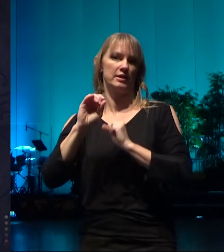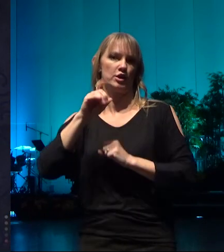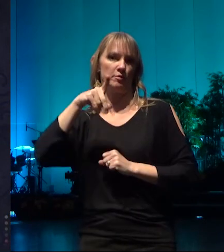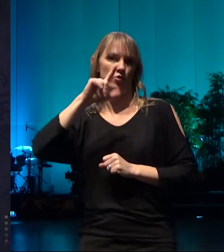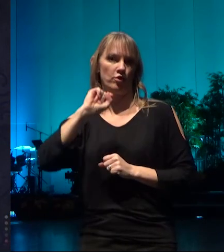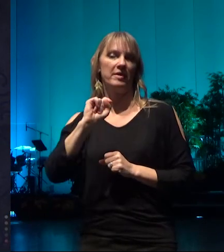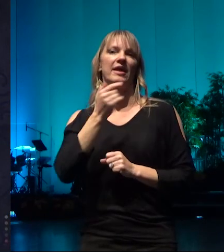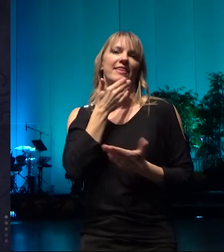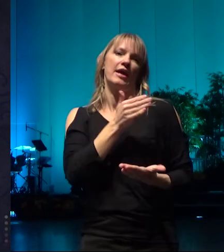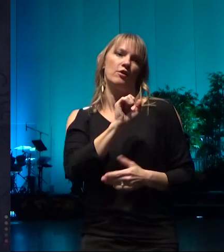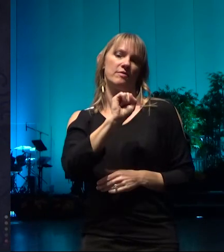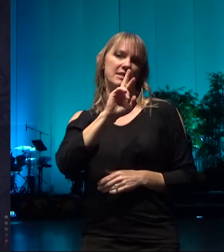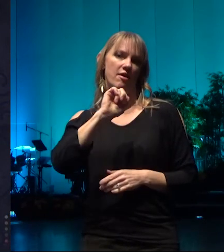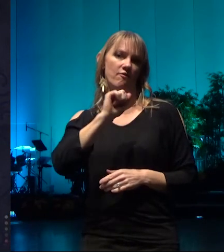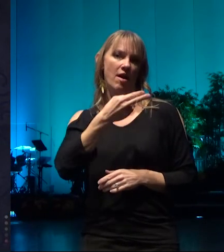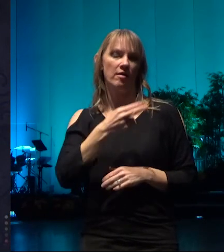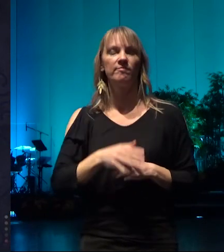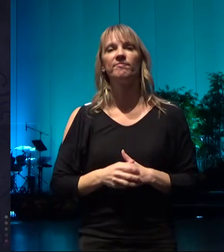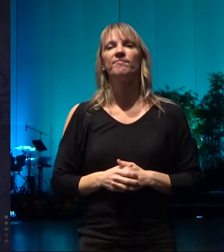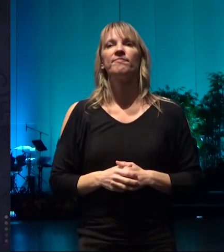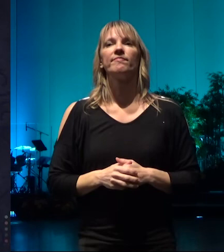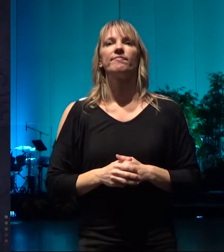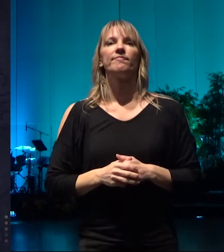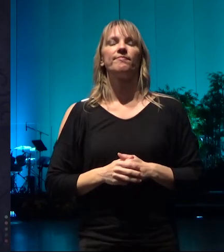So thank you to Sarah. Yes, great job.